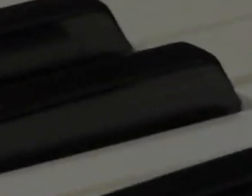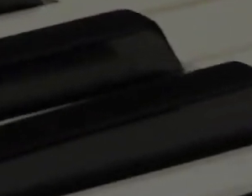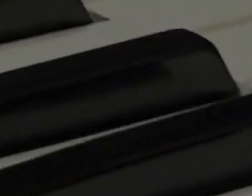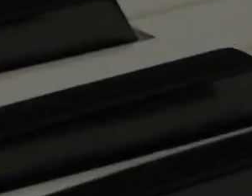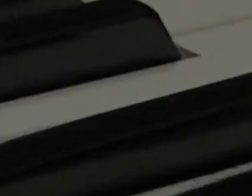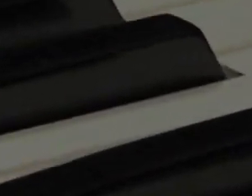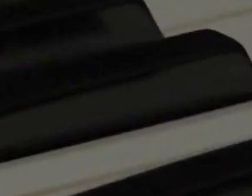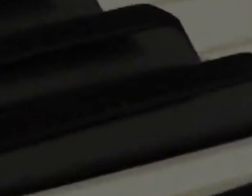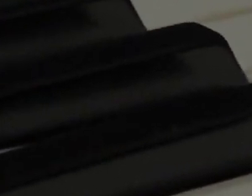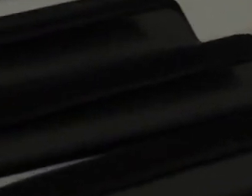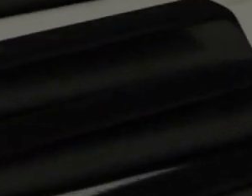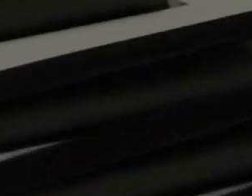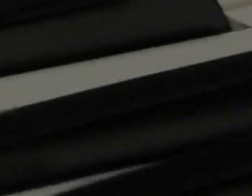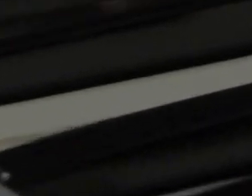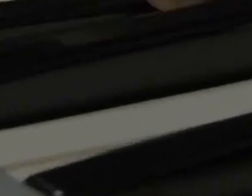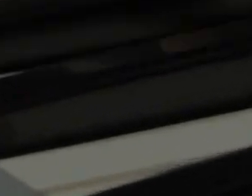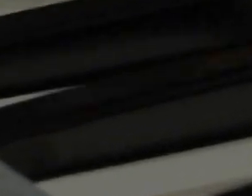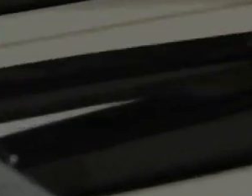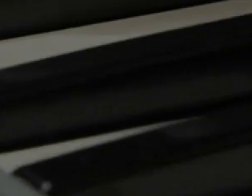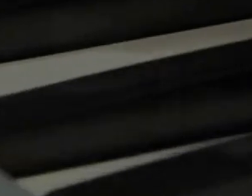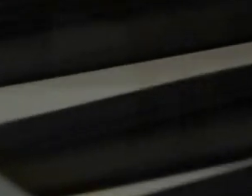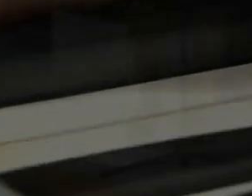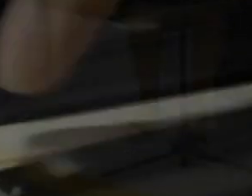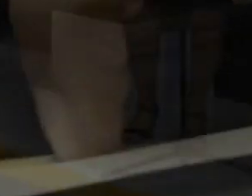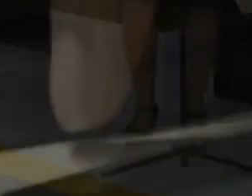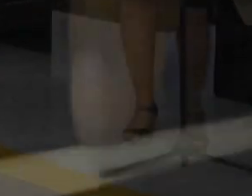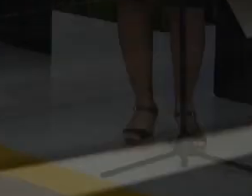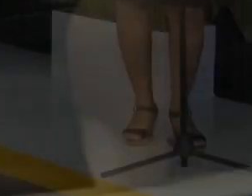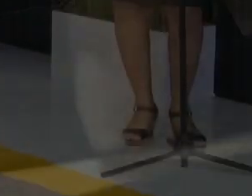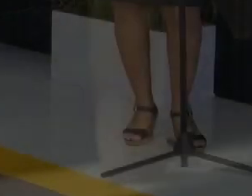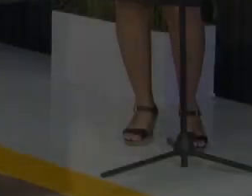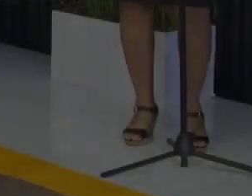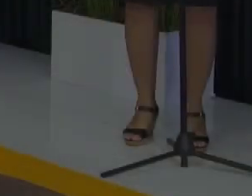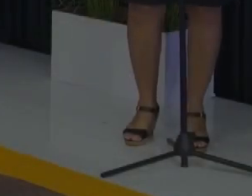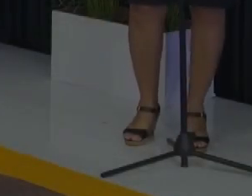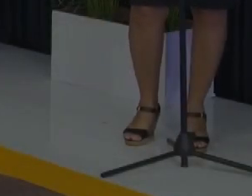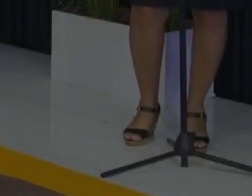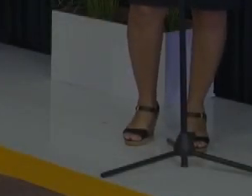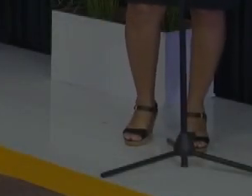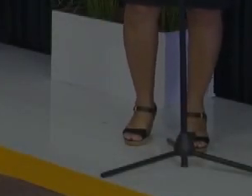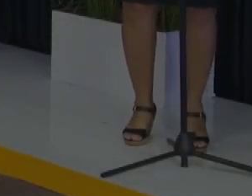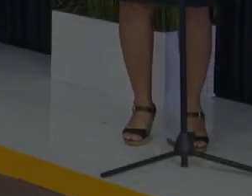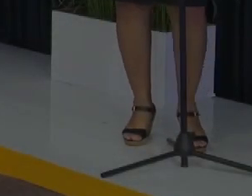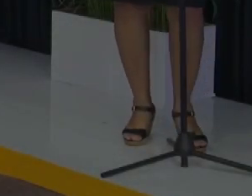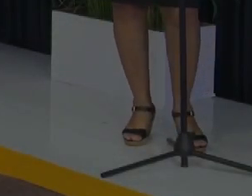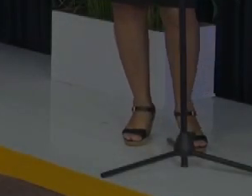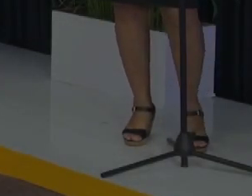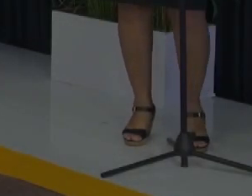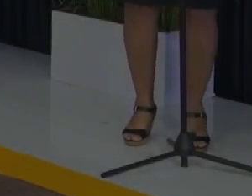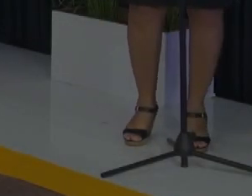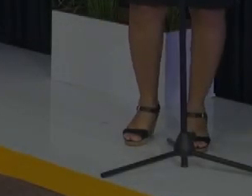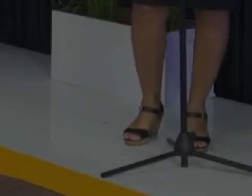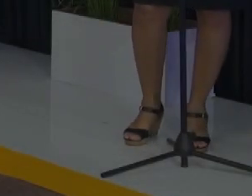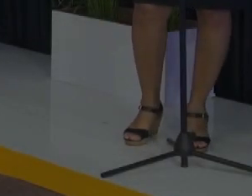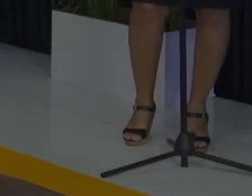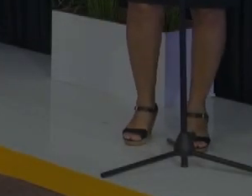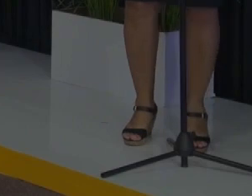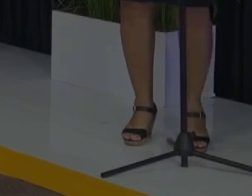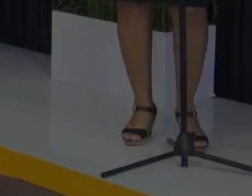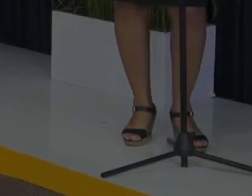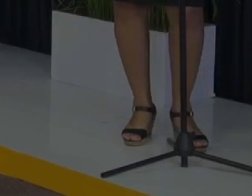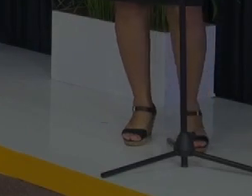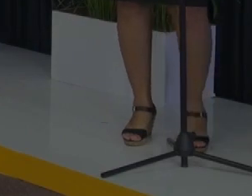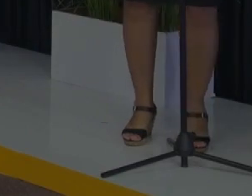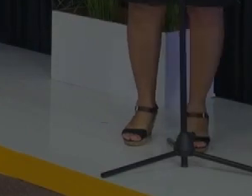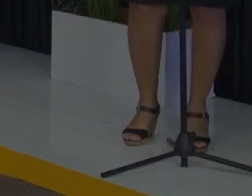Hey, hey, I follow Jesus. I follow Jesus. I follow Jesus. By trusting and obeying His